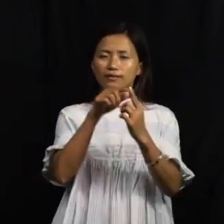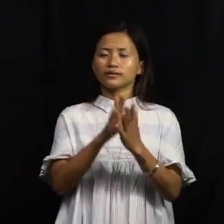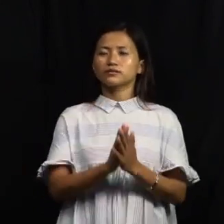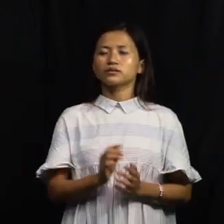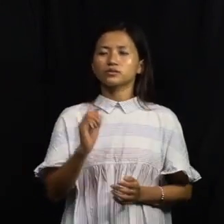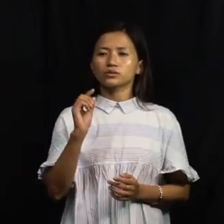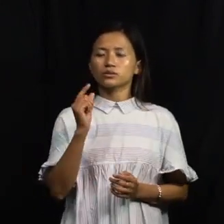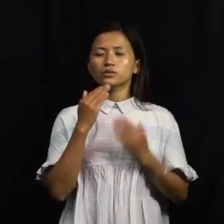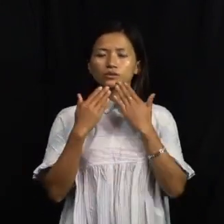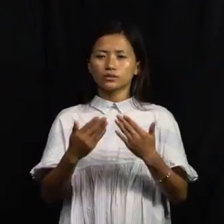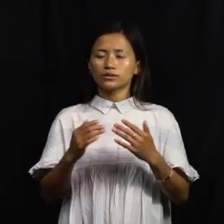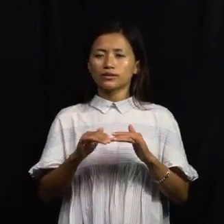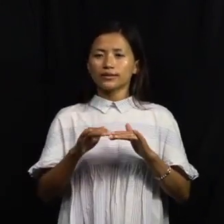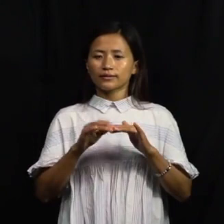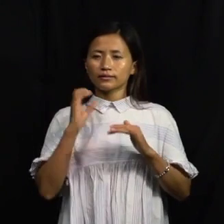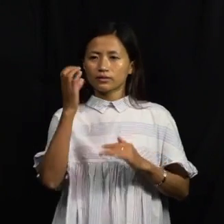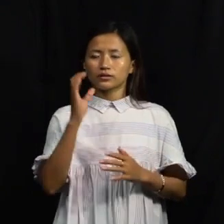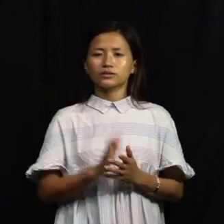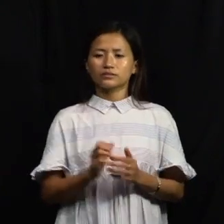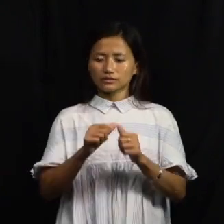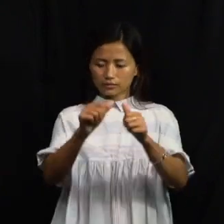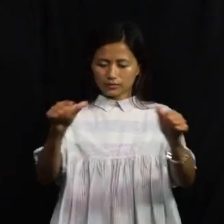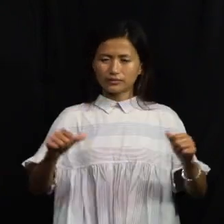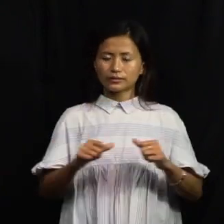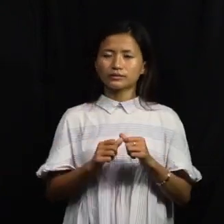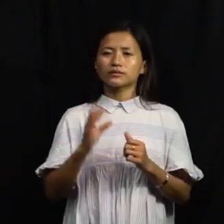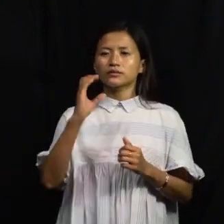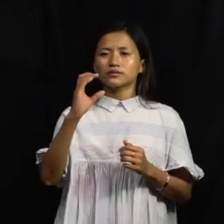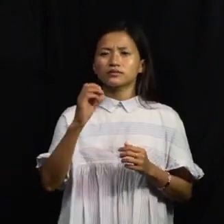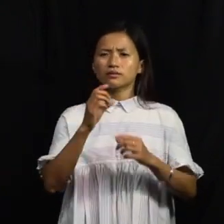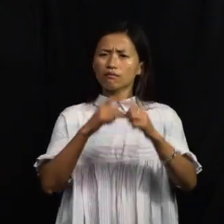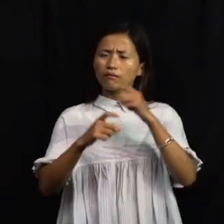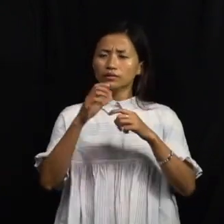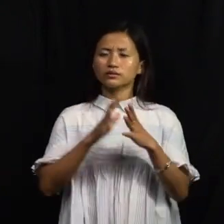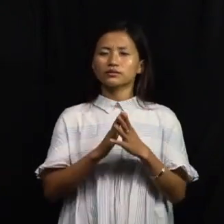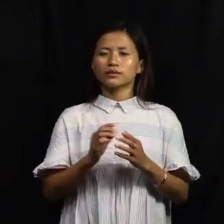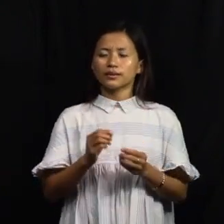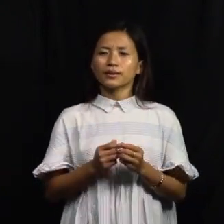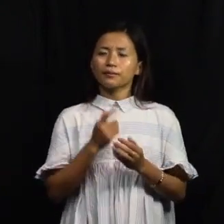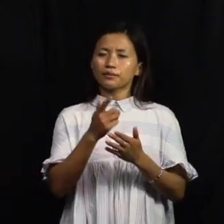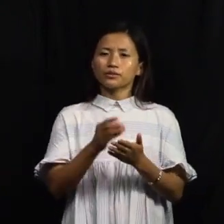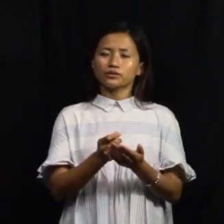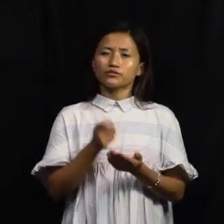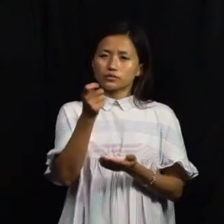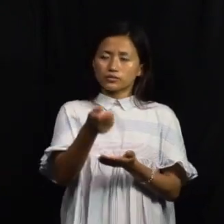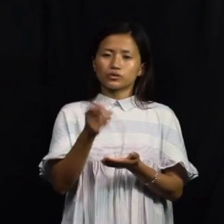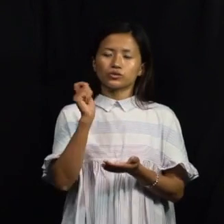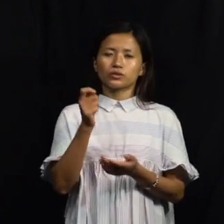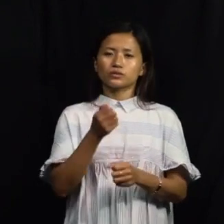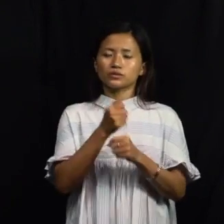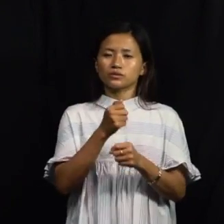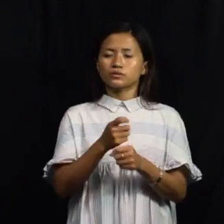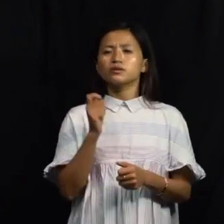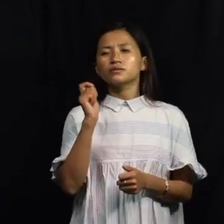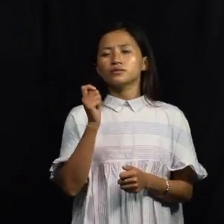become skilled in some areas, isn't it? And then the companies will also employ you, right? The government will also want to employ